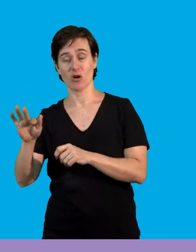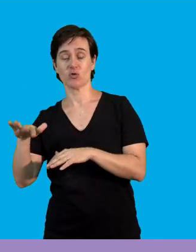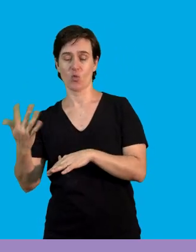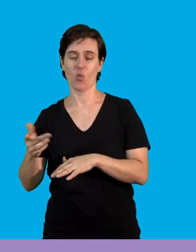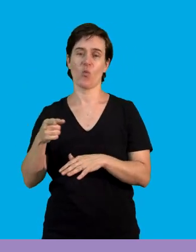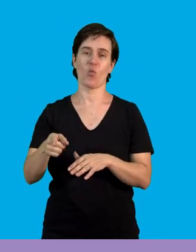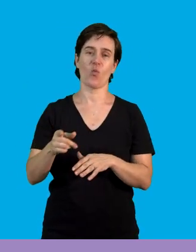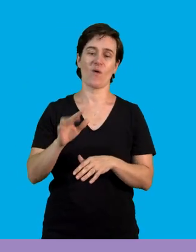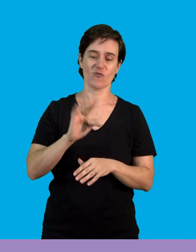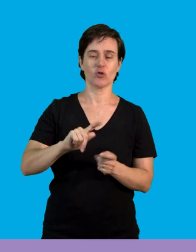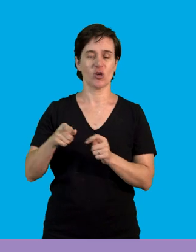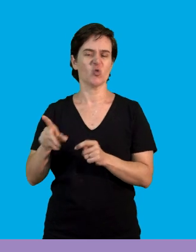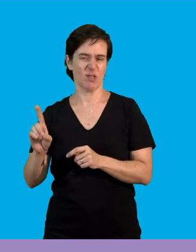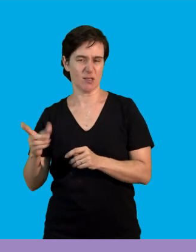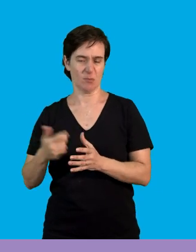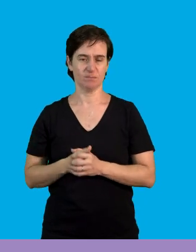fractions.